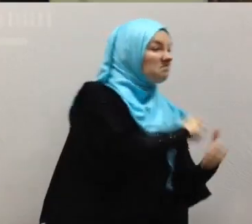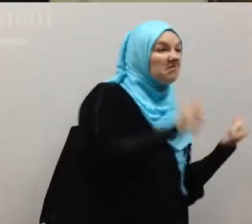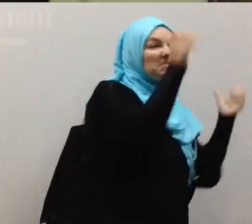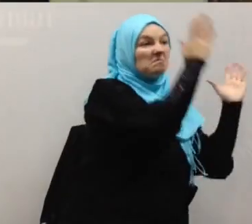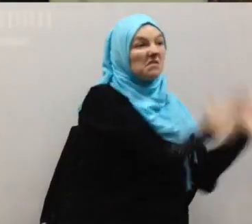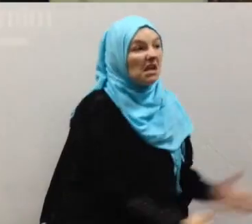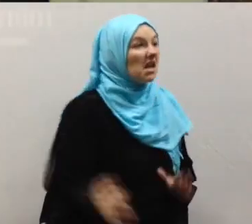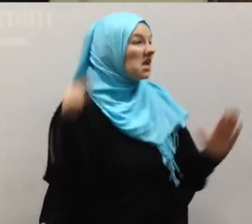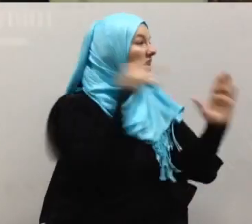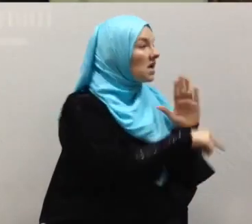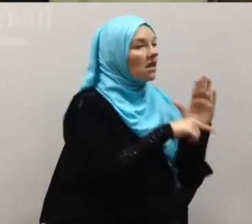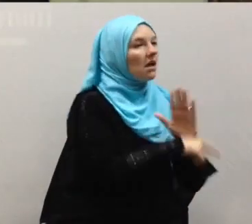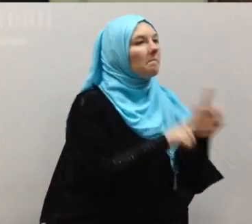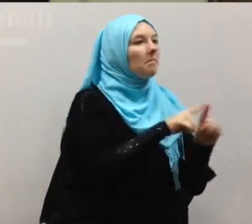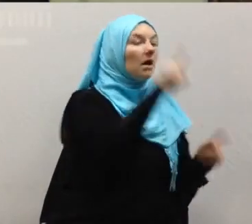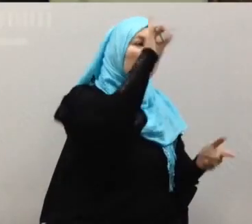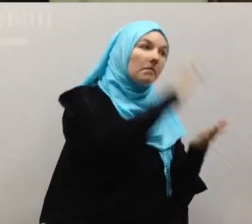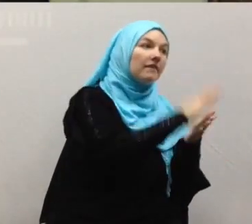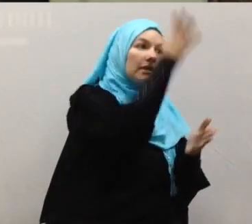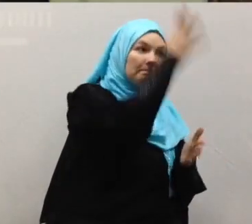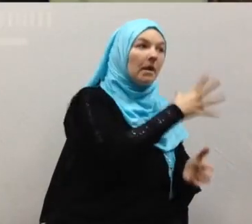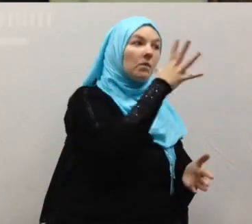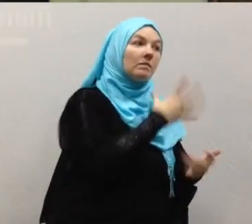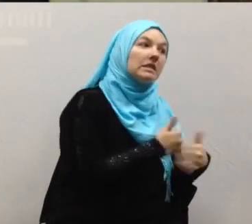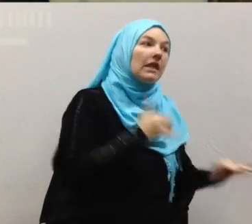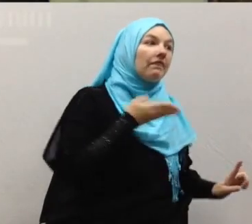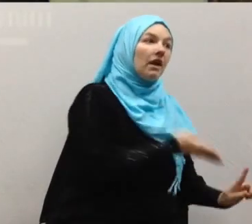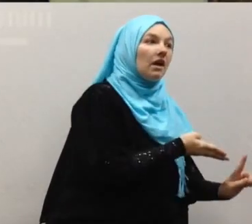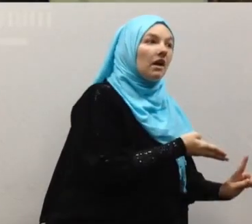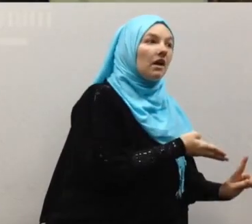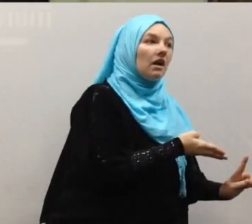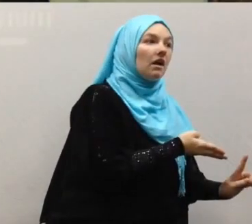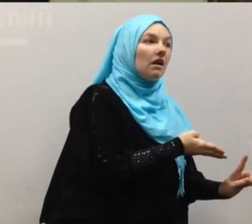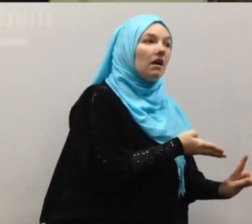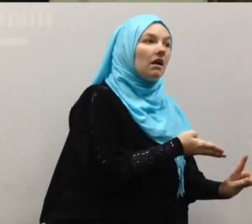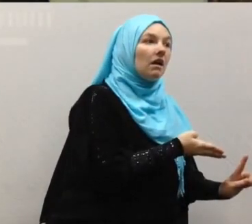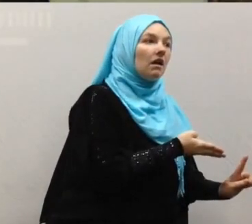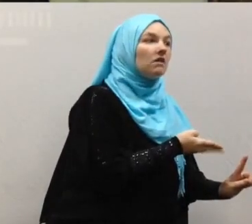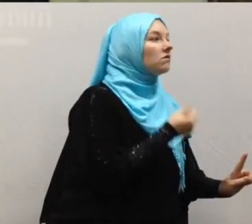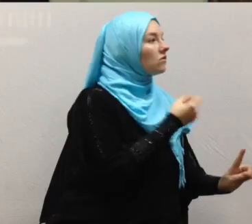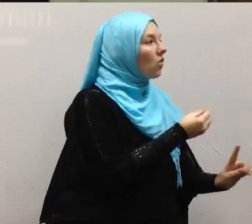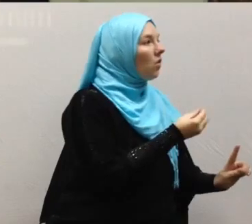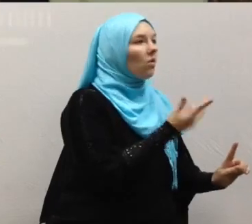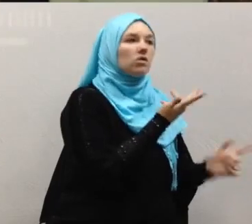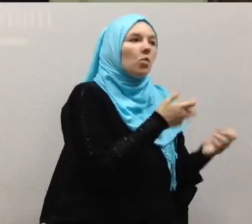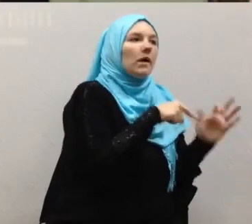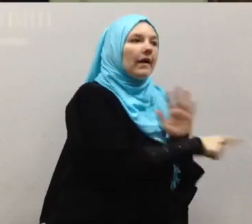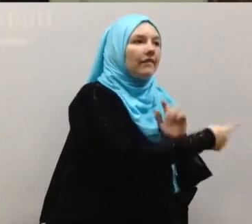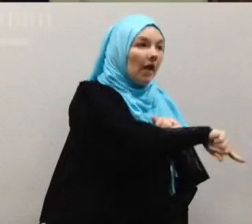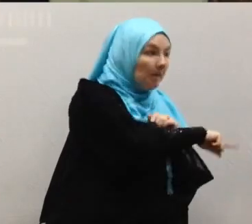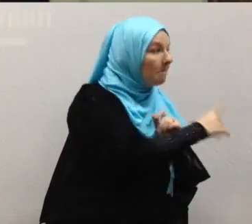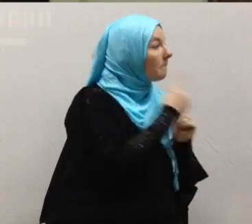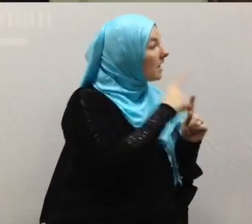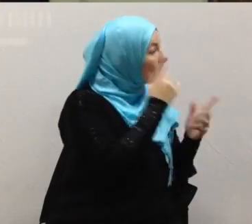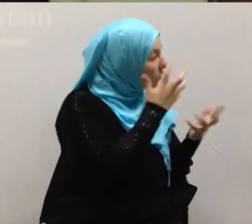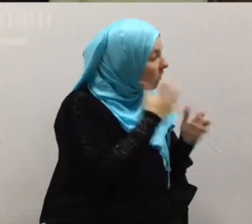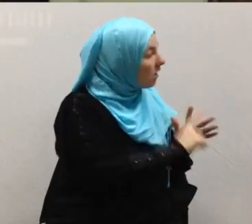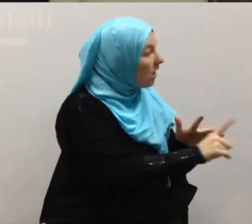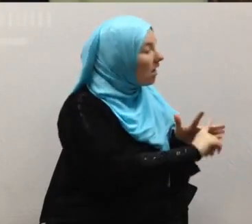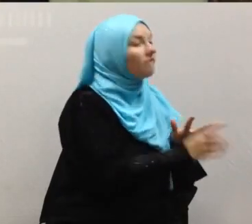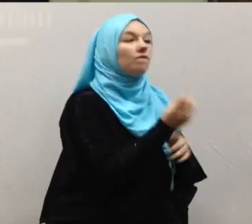stood and prevented you a couple of years ago. And if you were to enter by force,